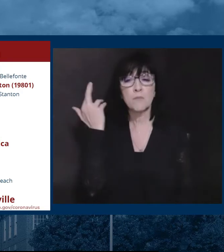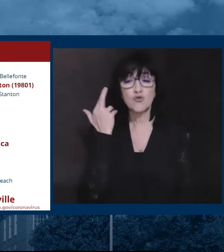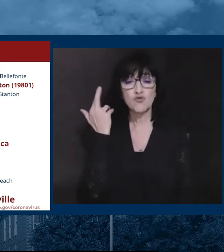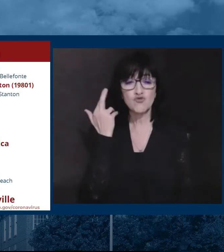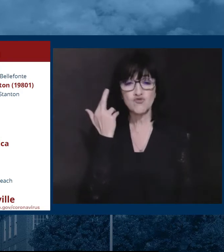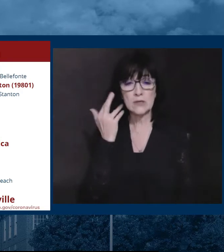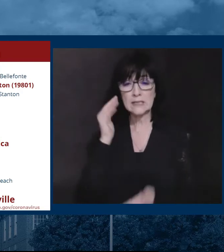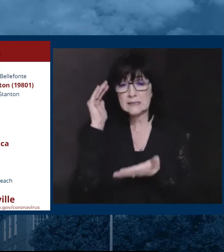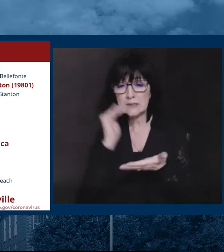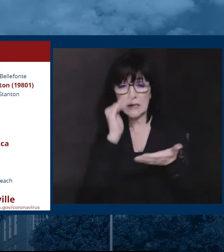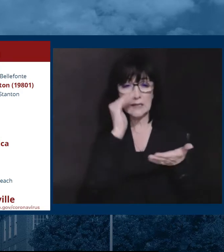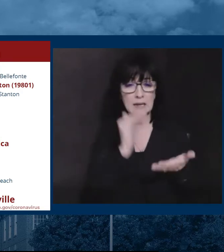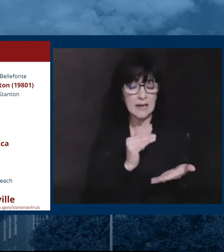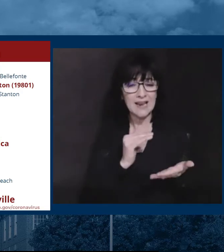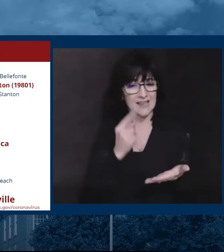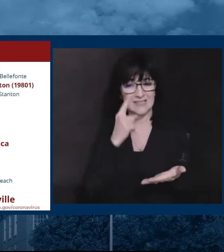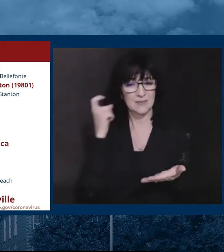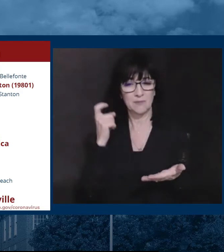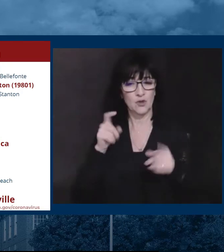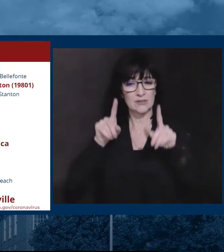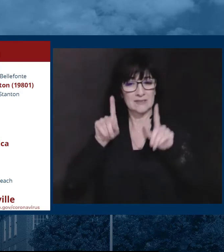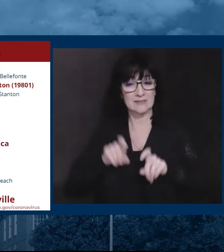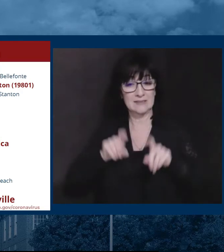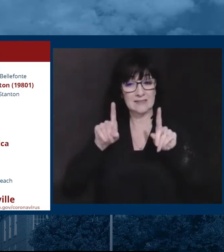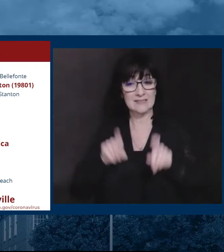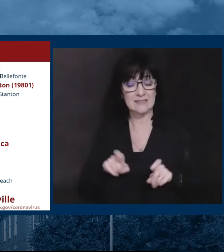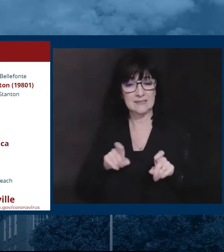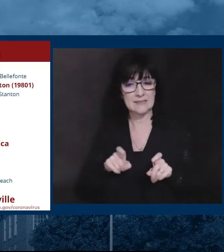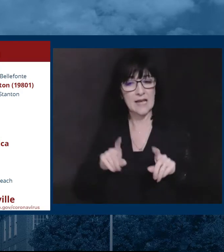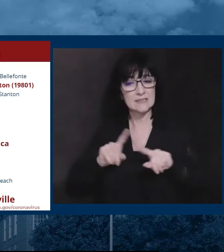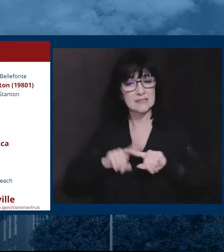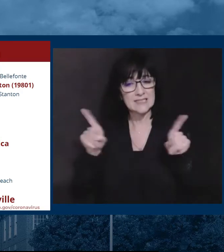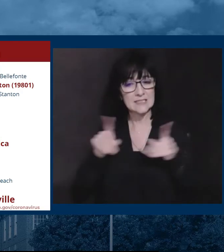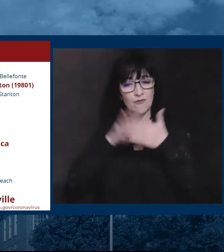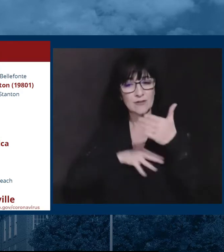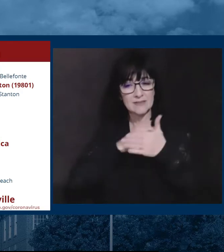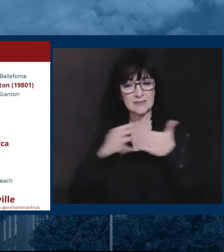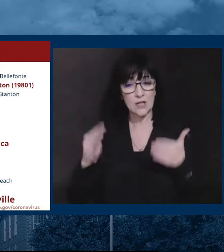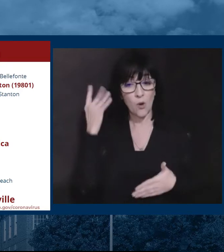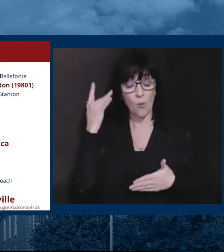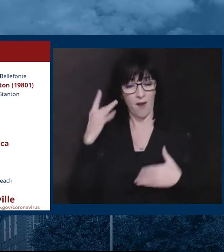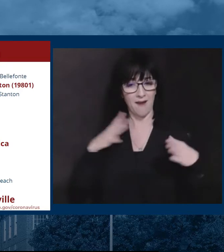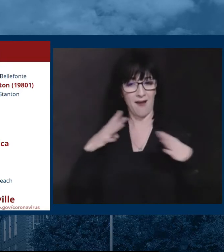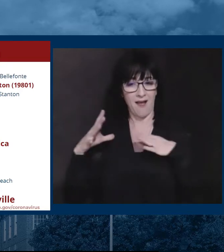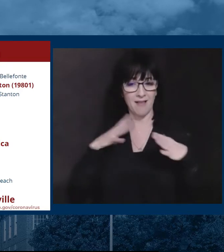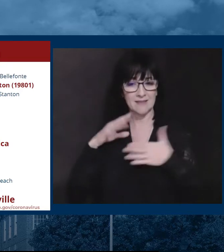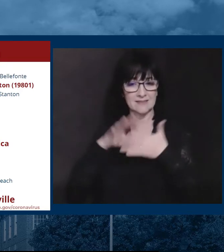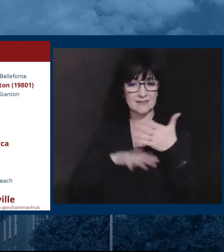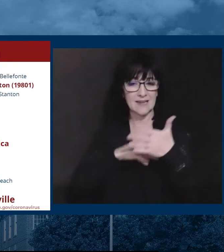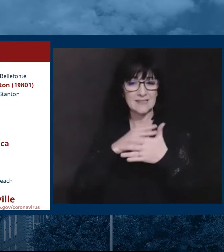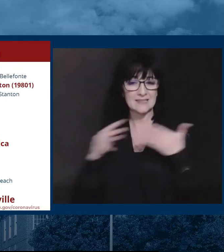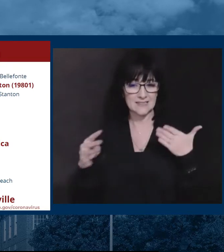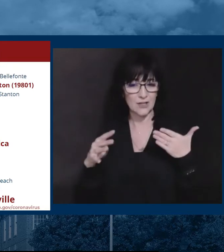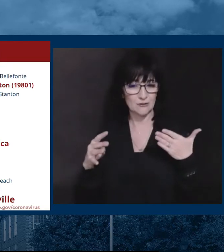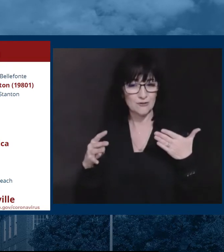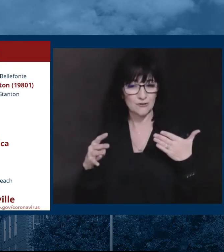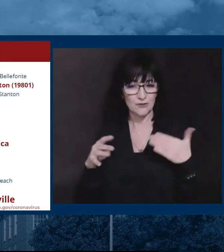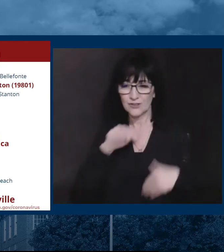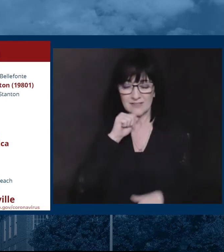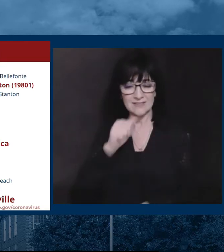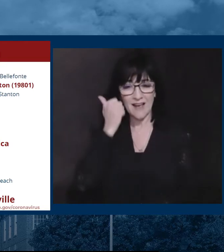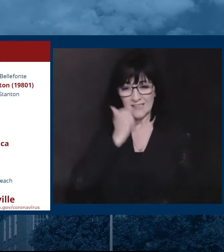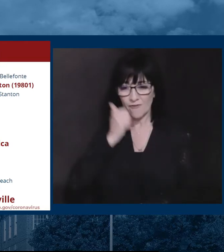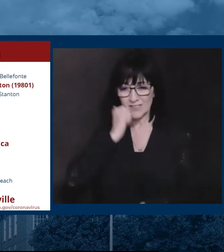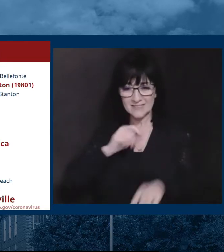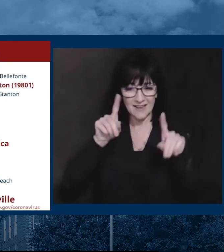seeing cases across the states, so no particular hotspot that jumps out, but you can see